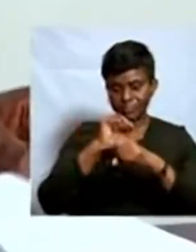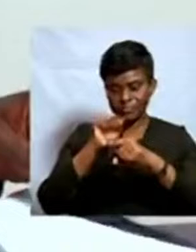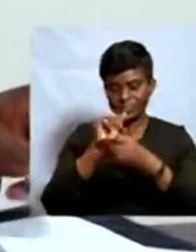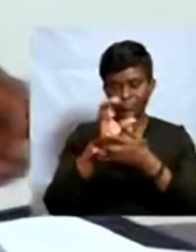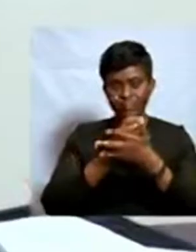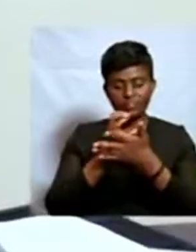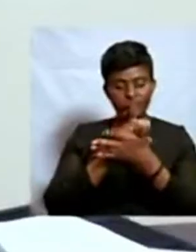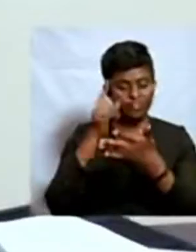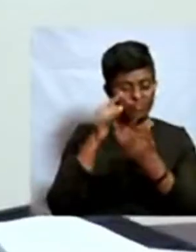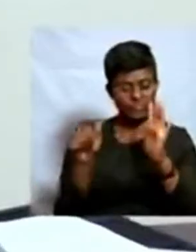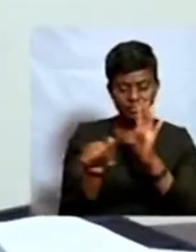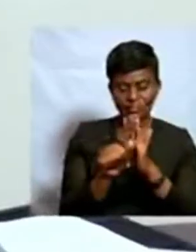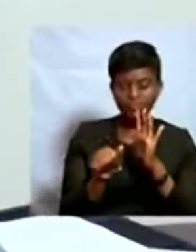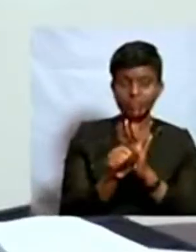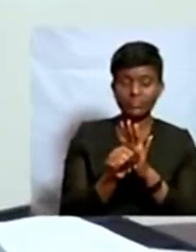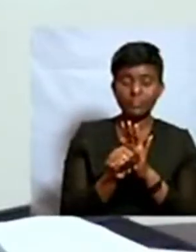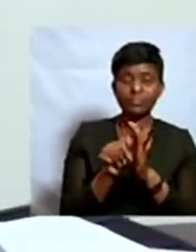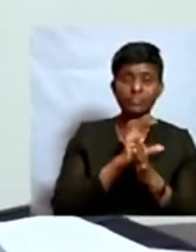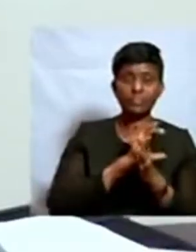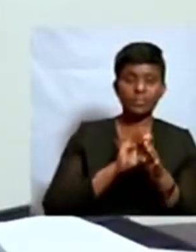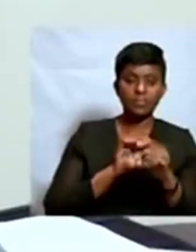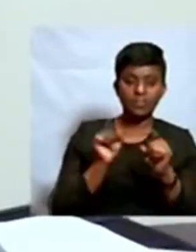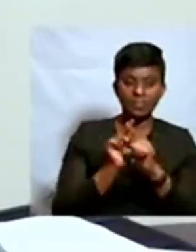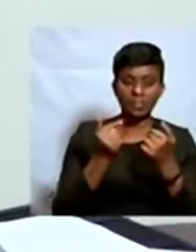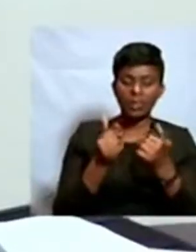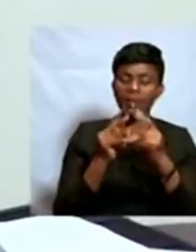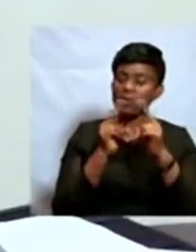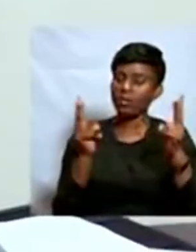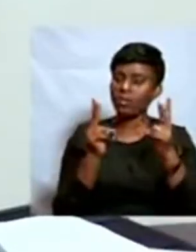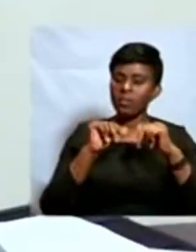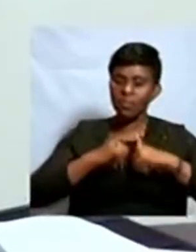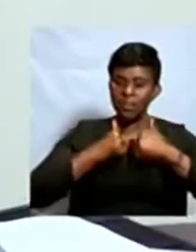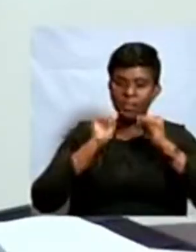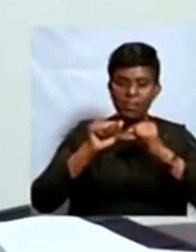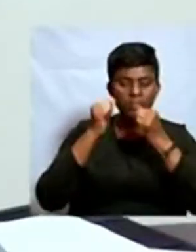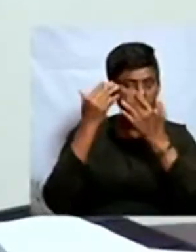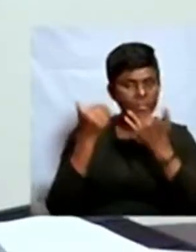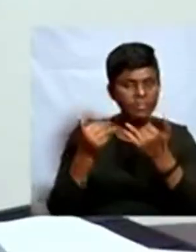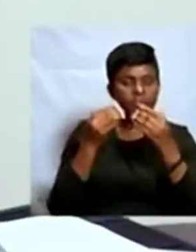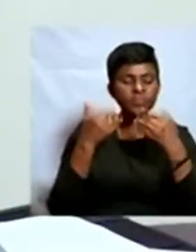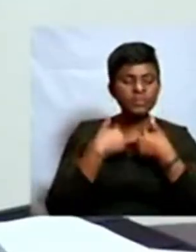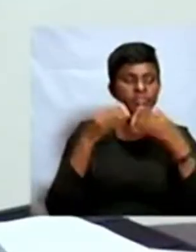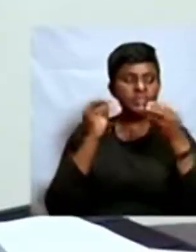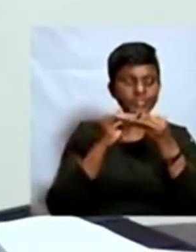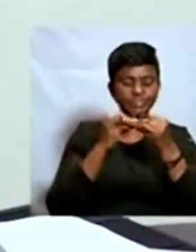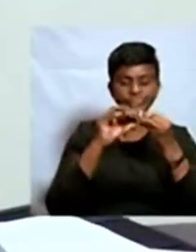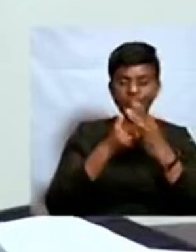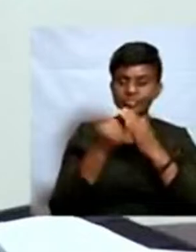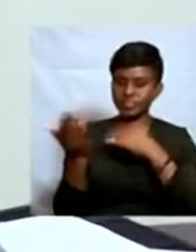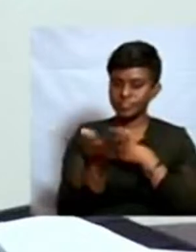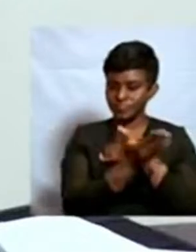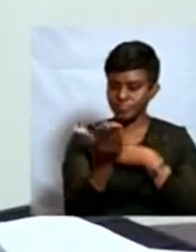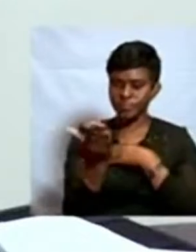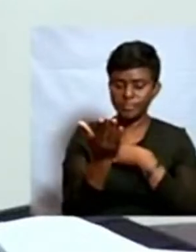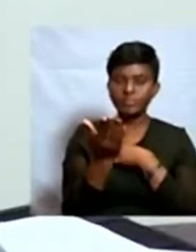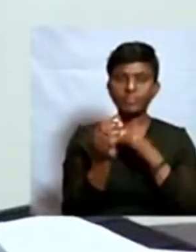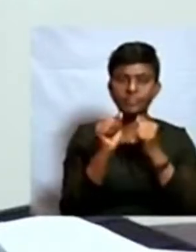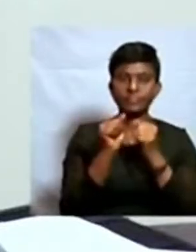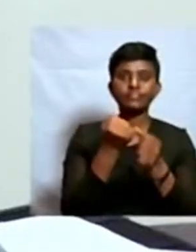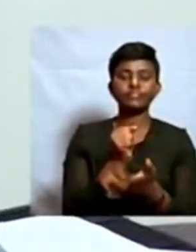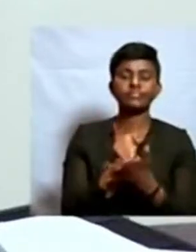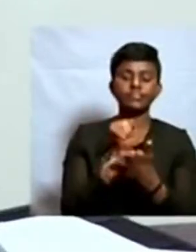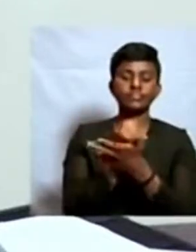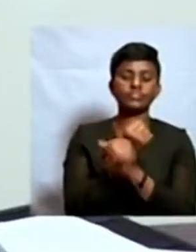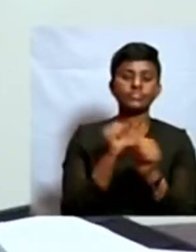private entities. So we may wish to explore further on how those costs can be